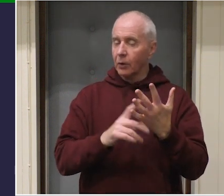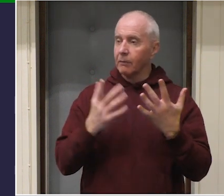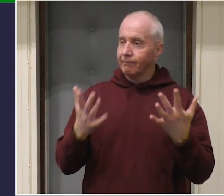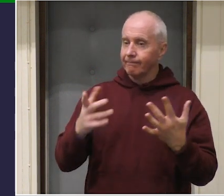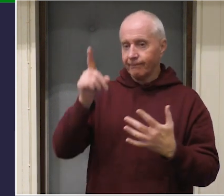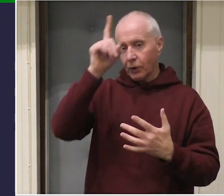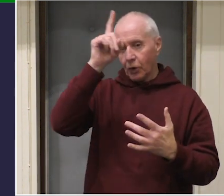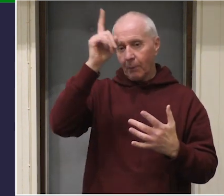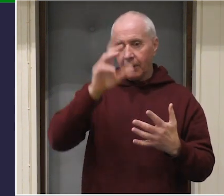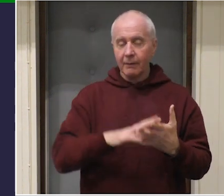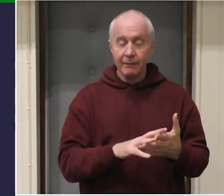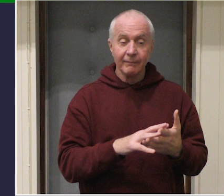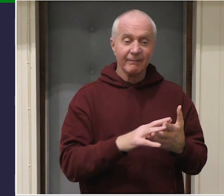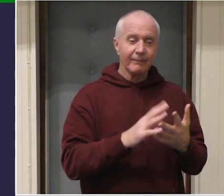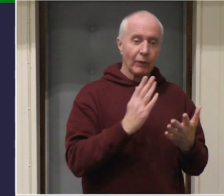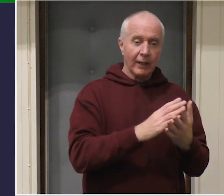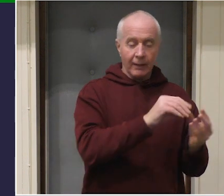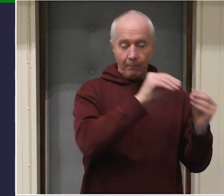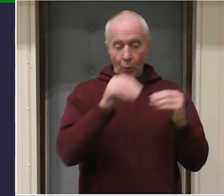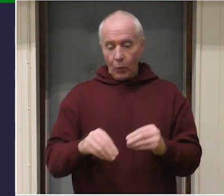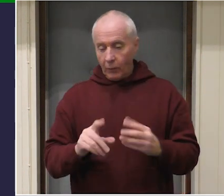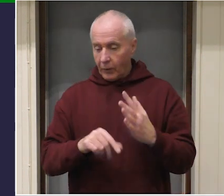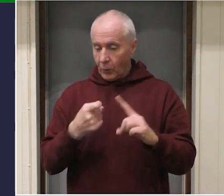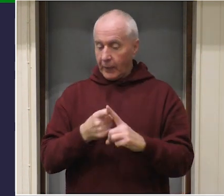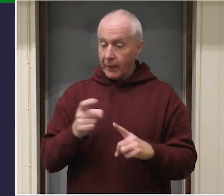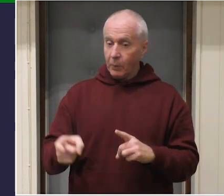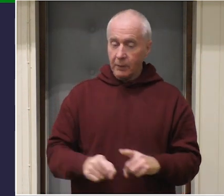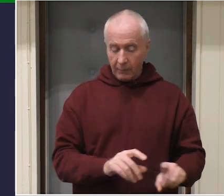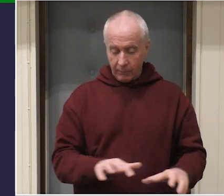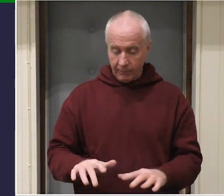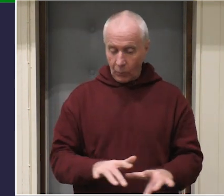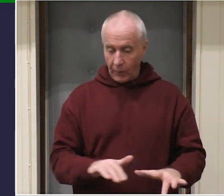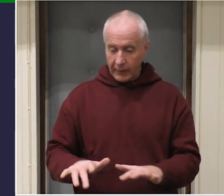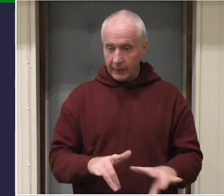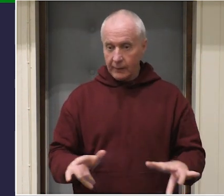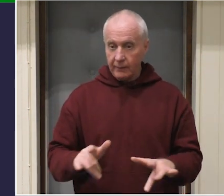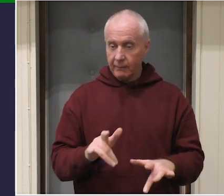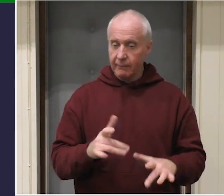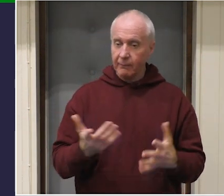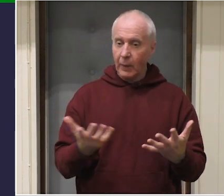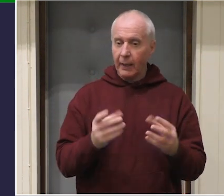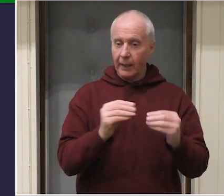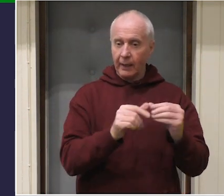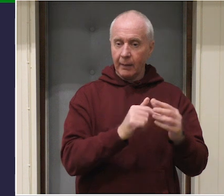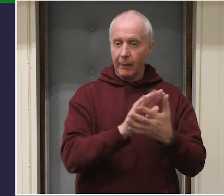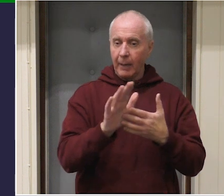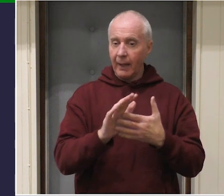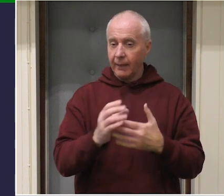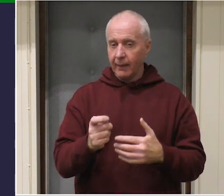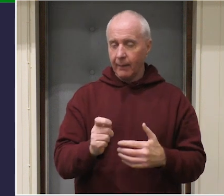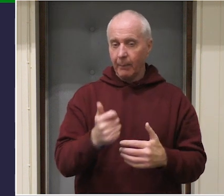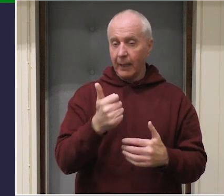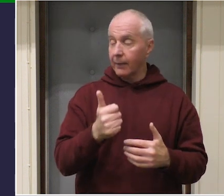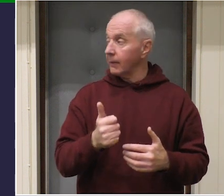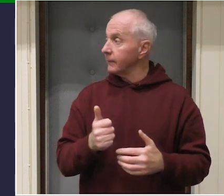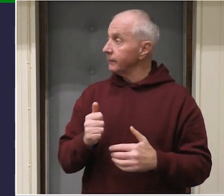came over here aged 21. As a musician, was a professional organist in the city of Bath, and